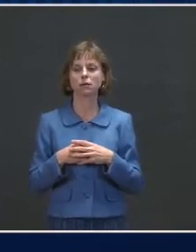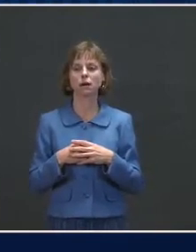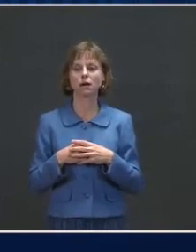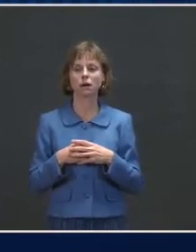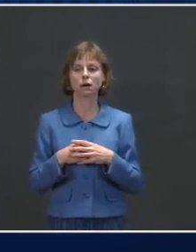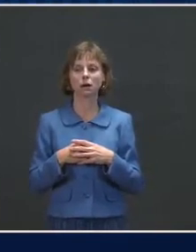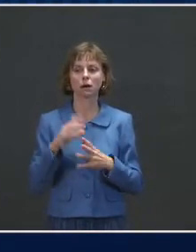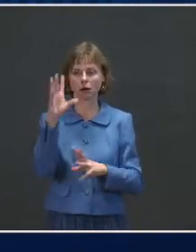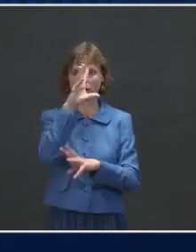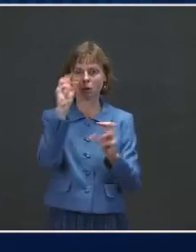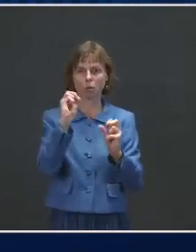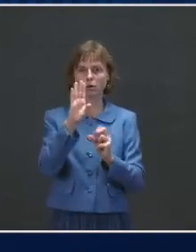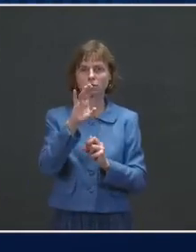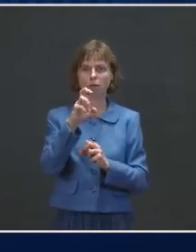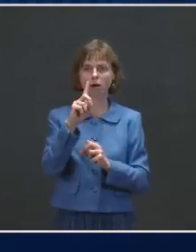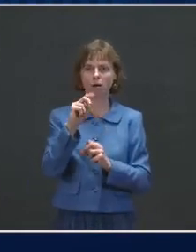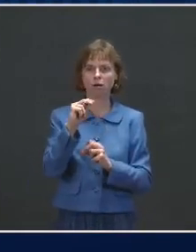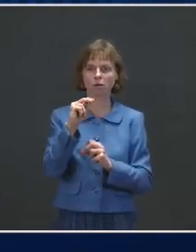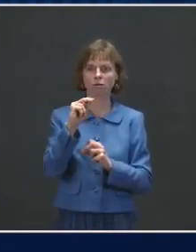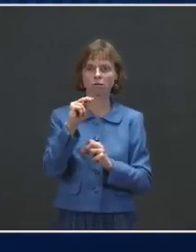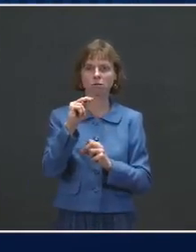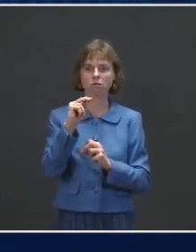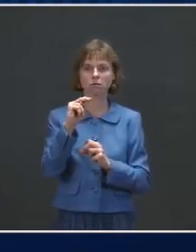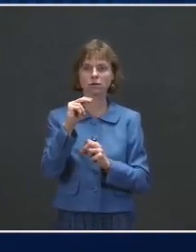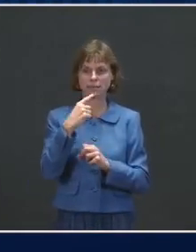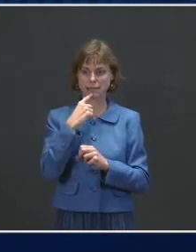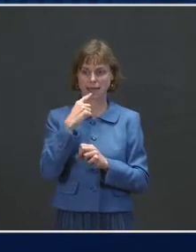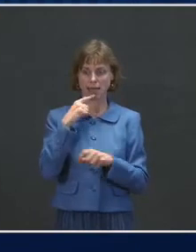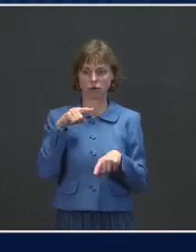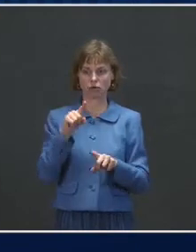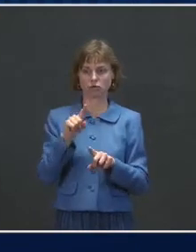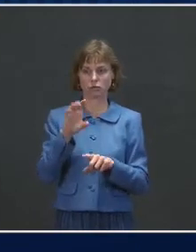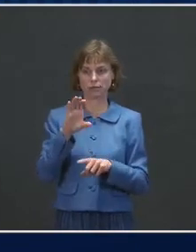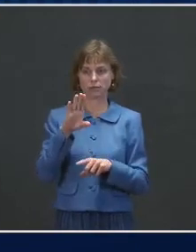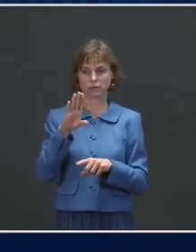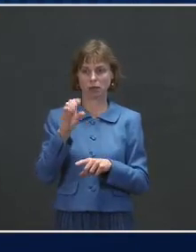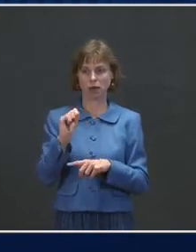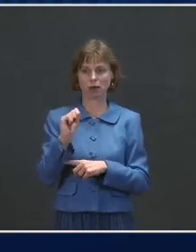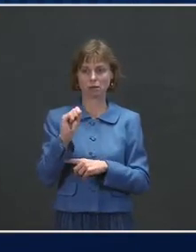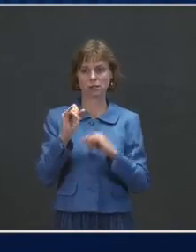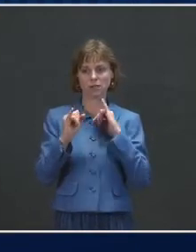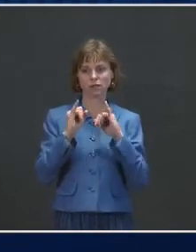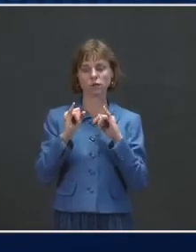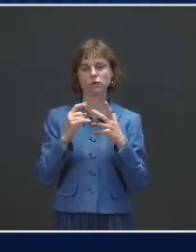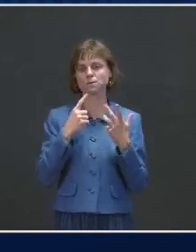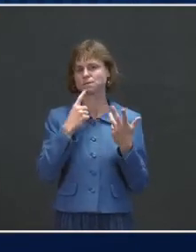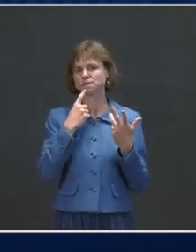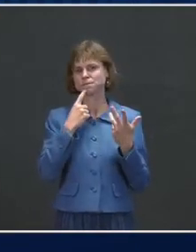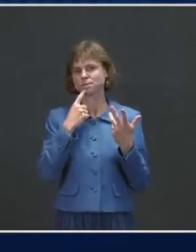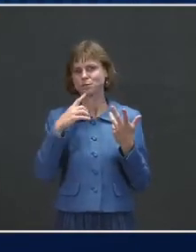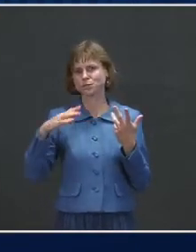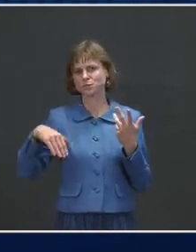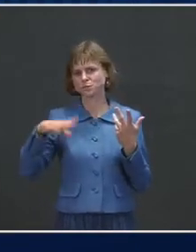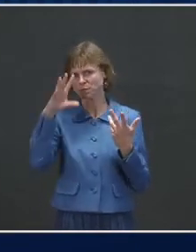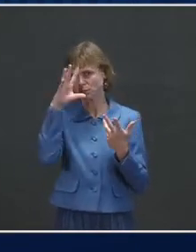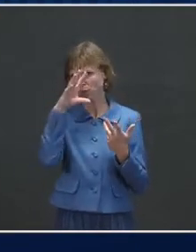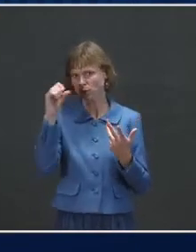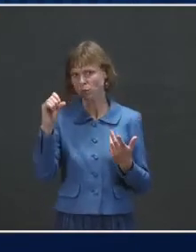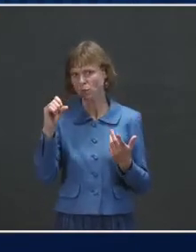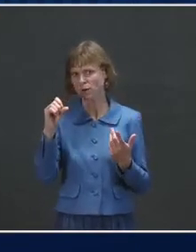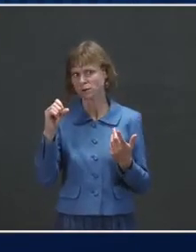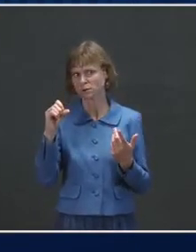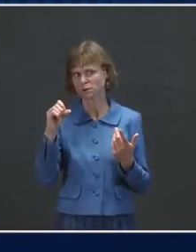President Biden said in the CBS interview that he hasn't spoken to President Xi yet because he hasn't had an occasion to talk to